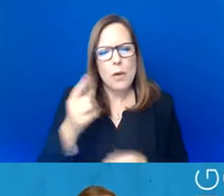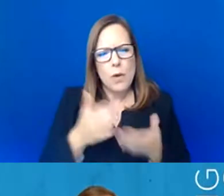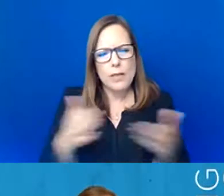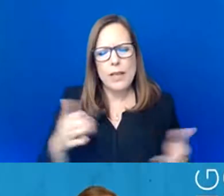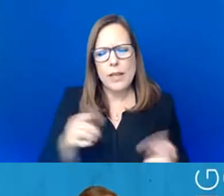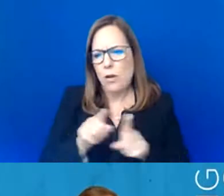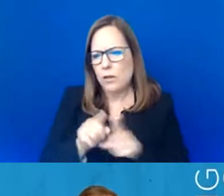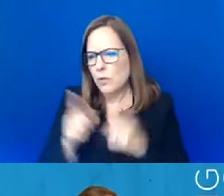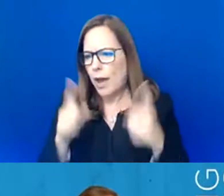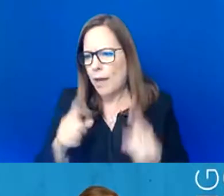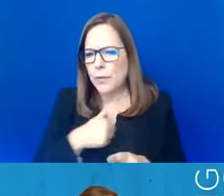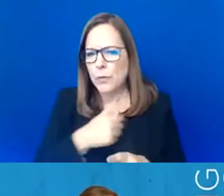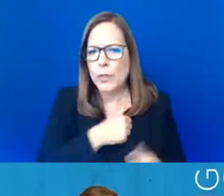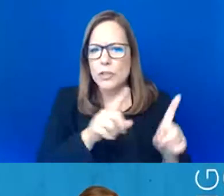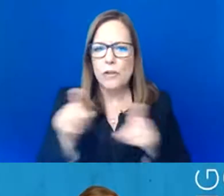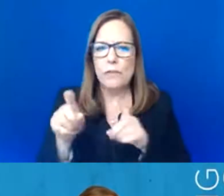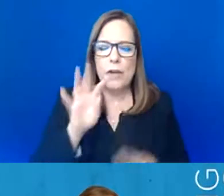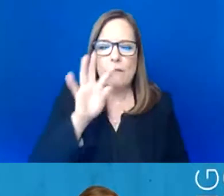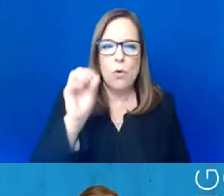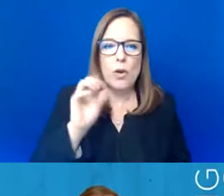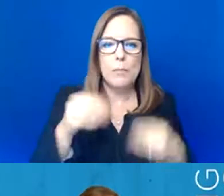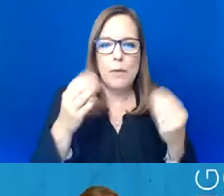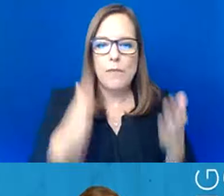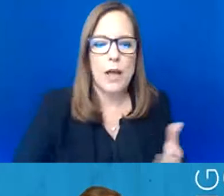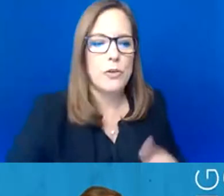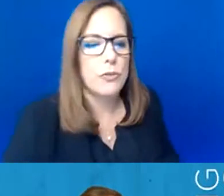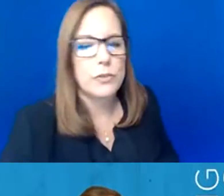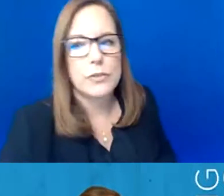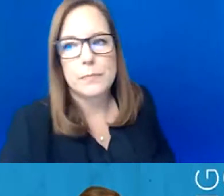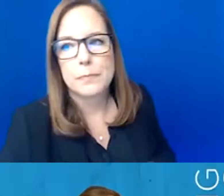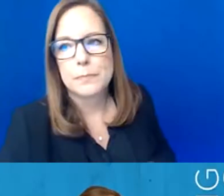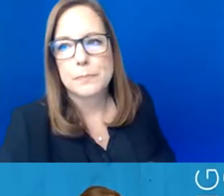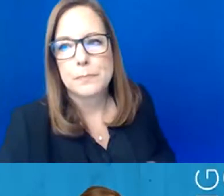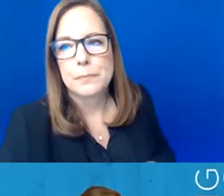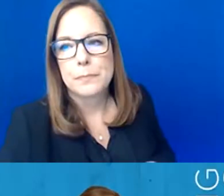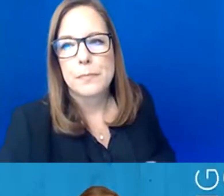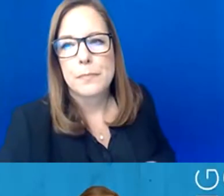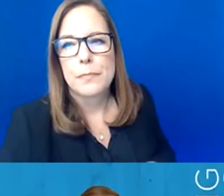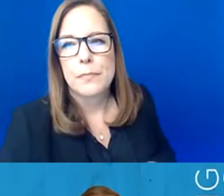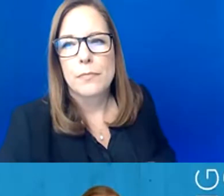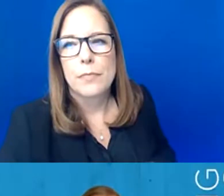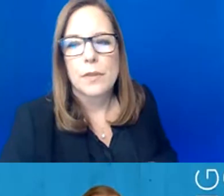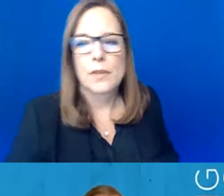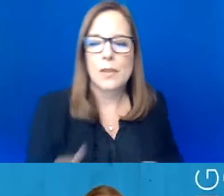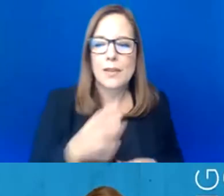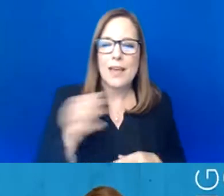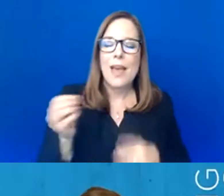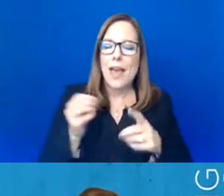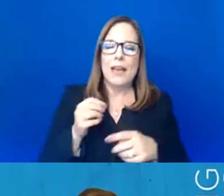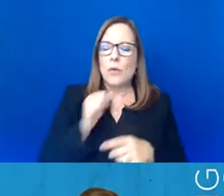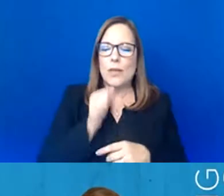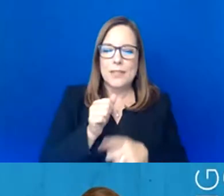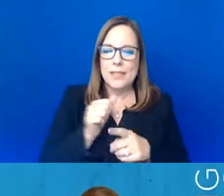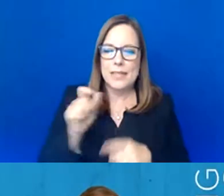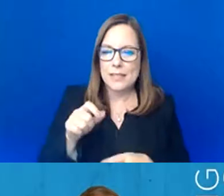40 providers of services to homeless. So these weren't necessarily aging. These were